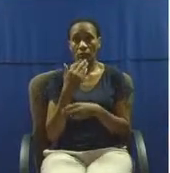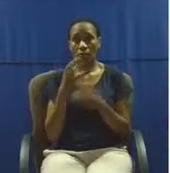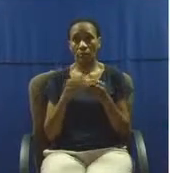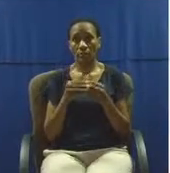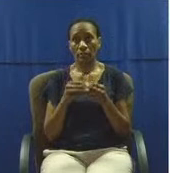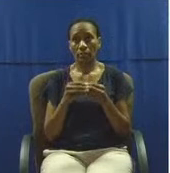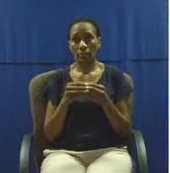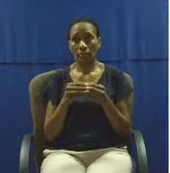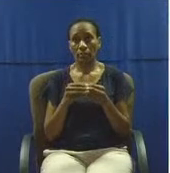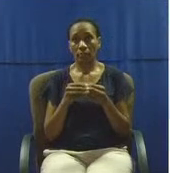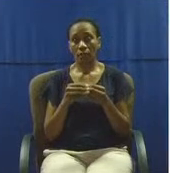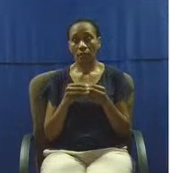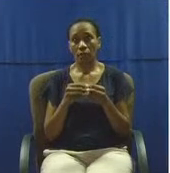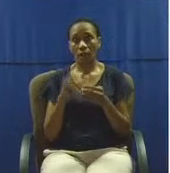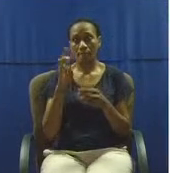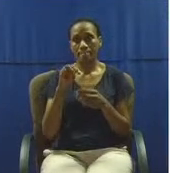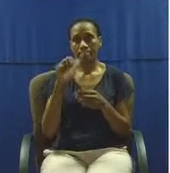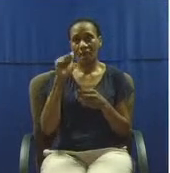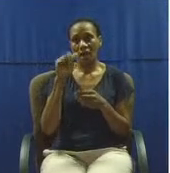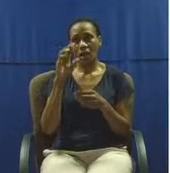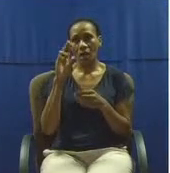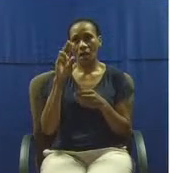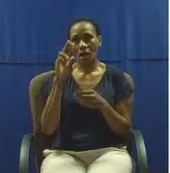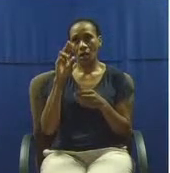Honorable Mautwe.